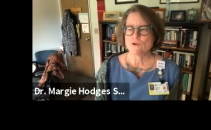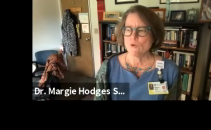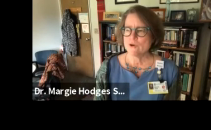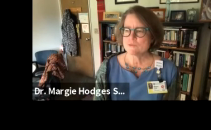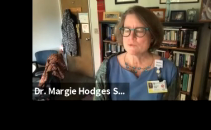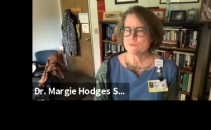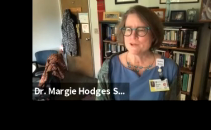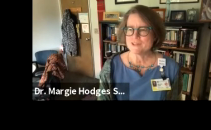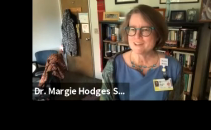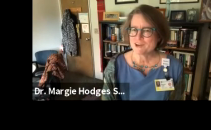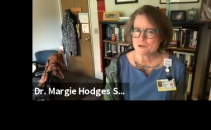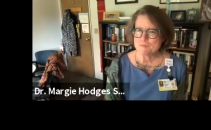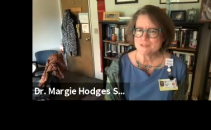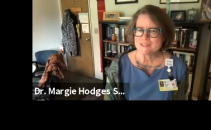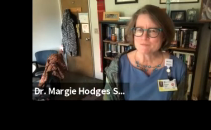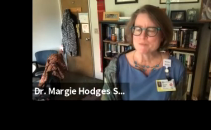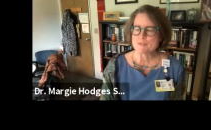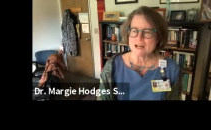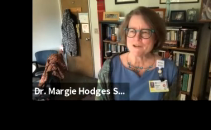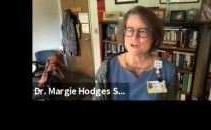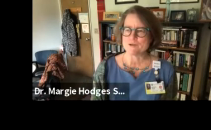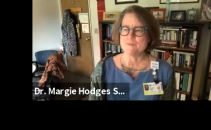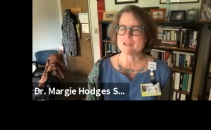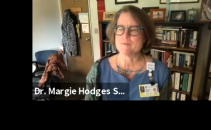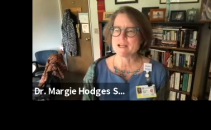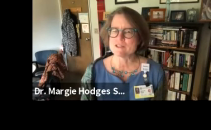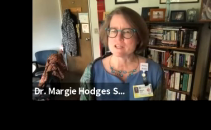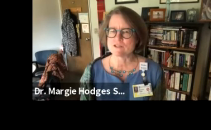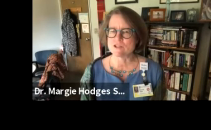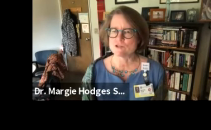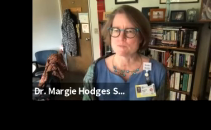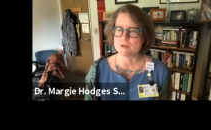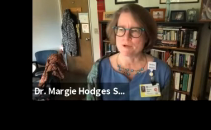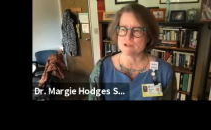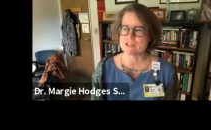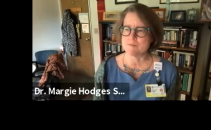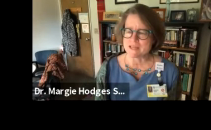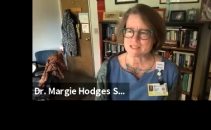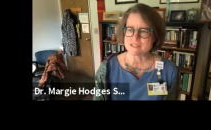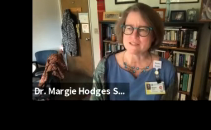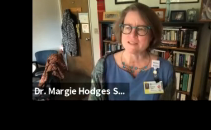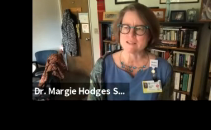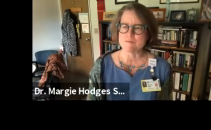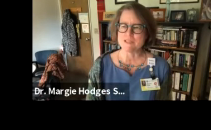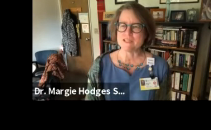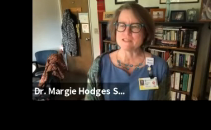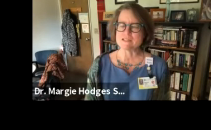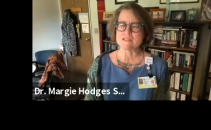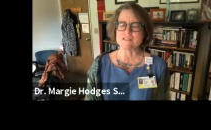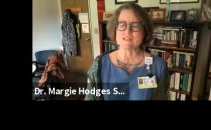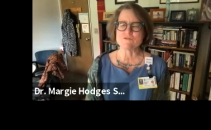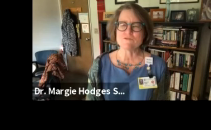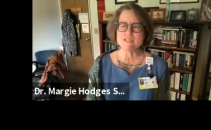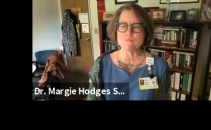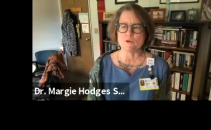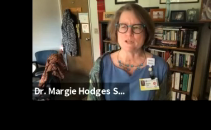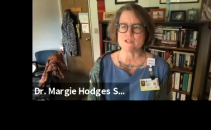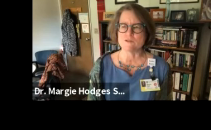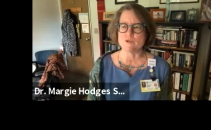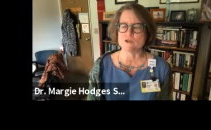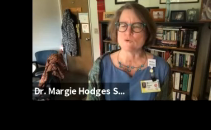So of course, we're the home, the proud home of the biopsychosocial approach to medicine. It's